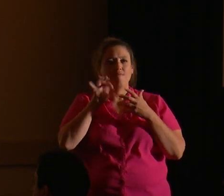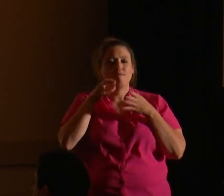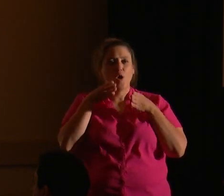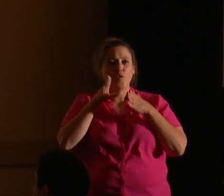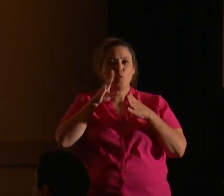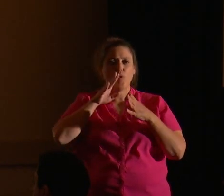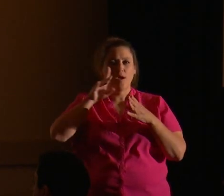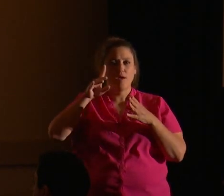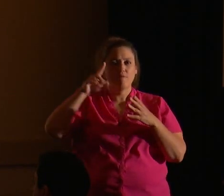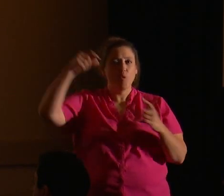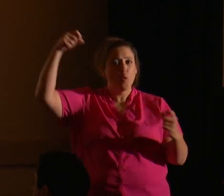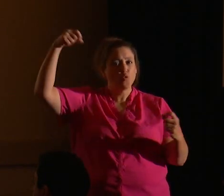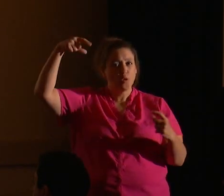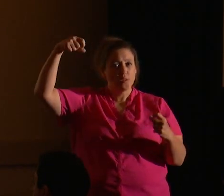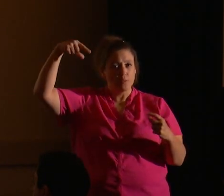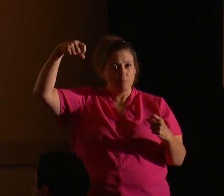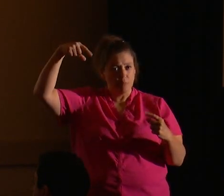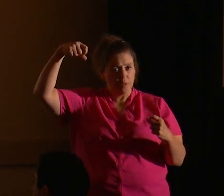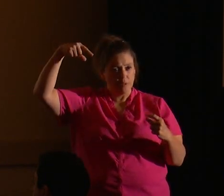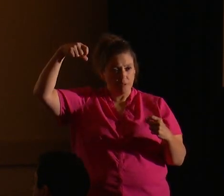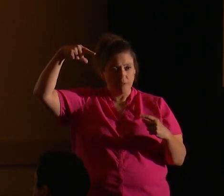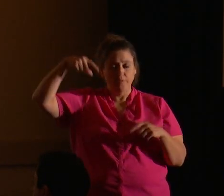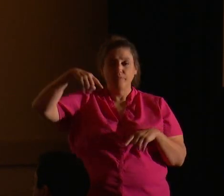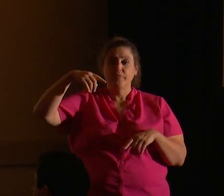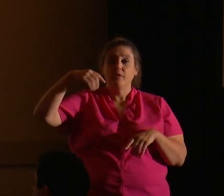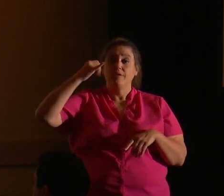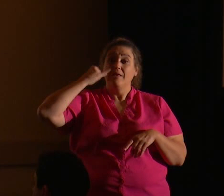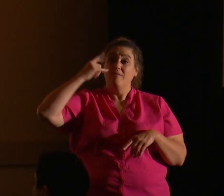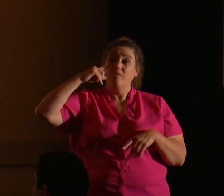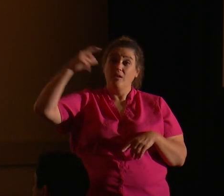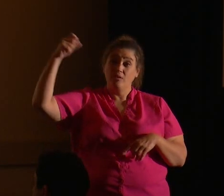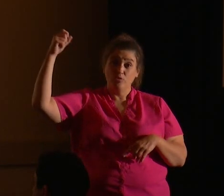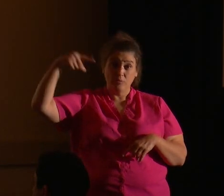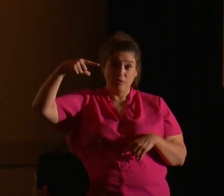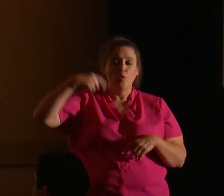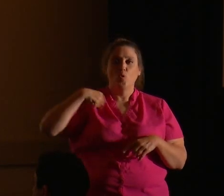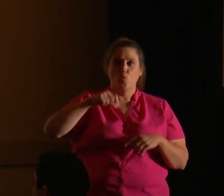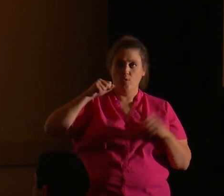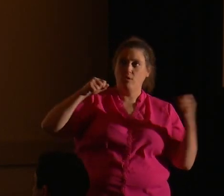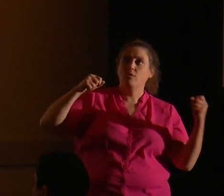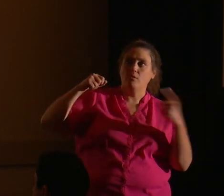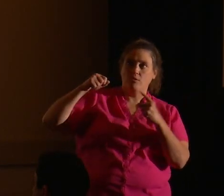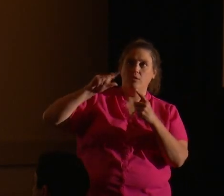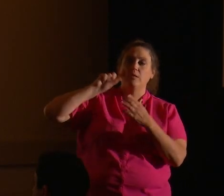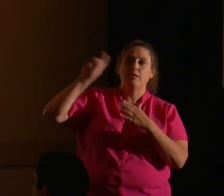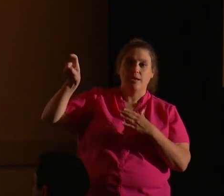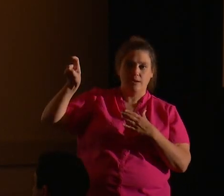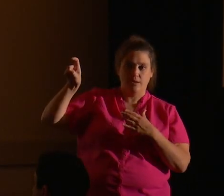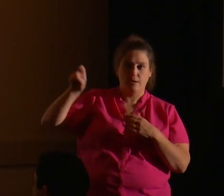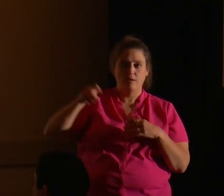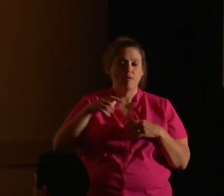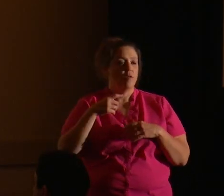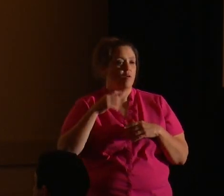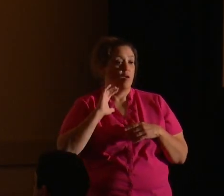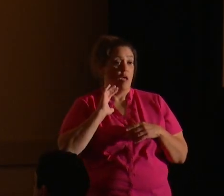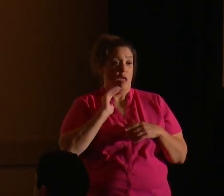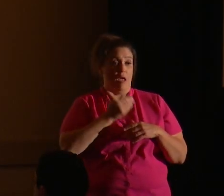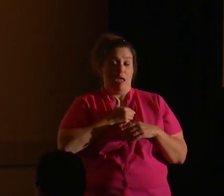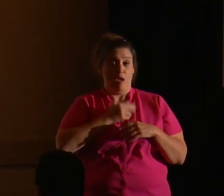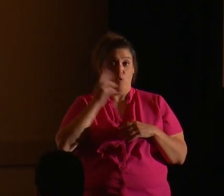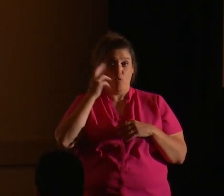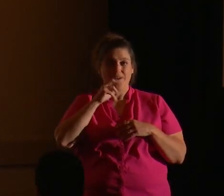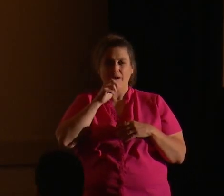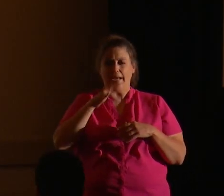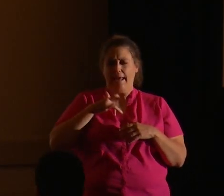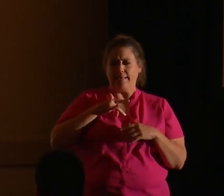a signal, we could detect it. We don't have sensitive enough, sensitive enough radio